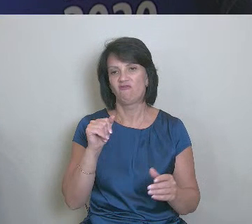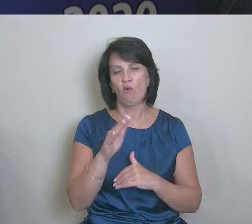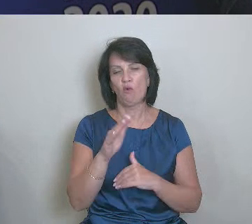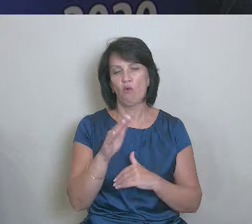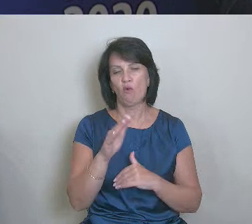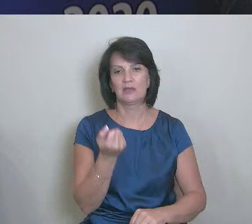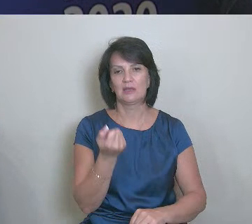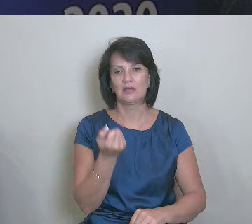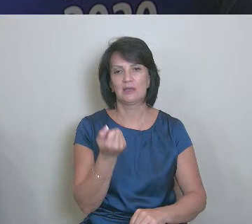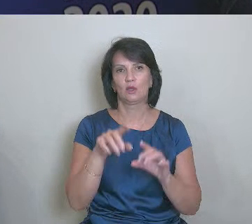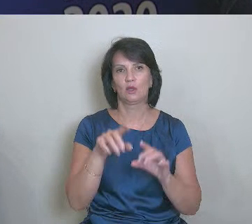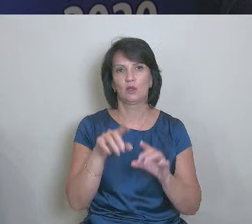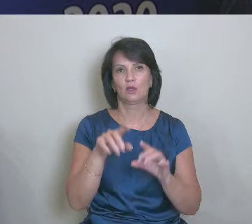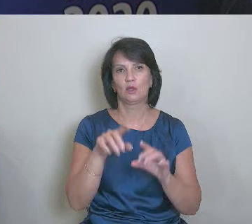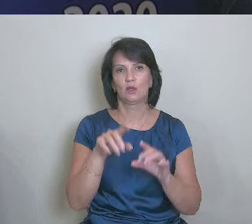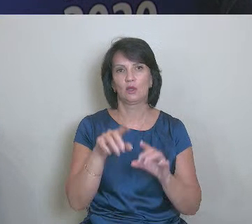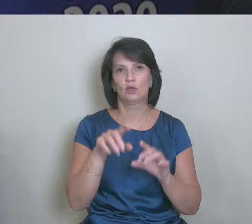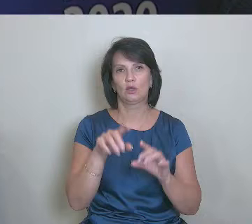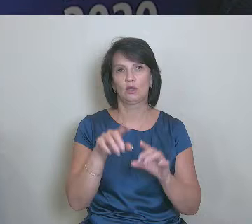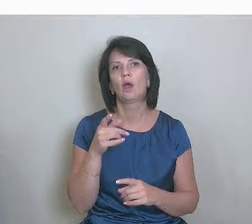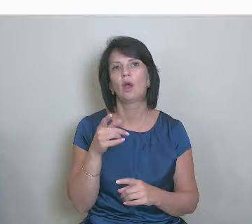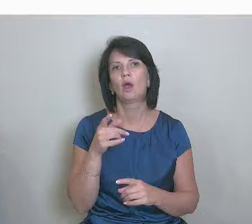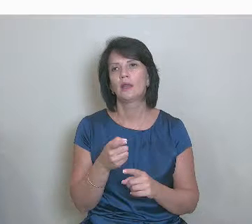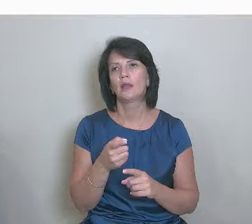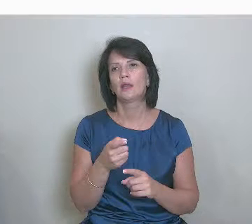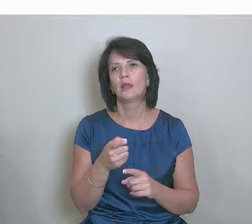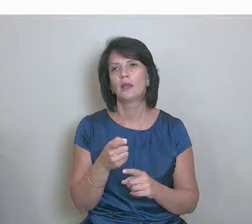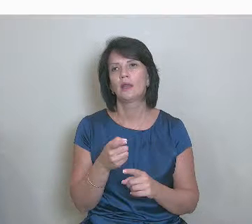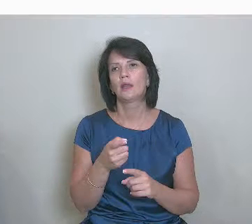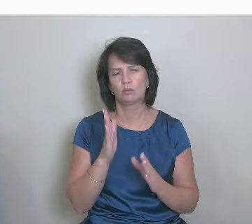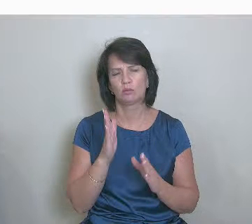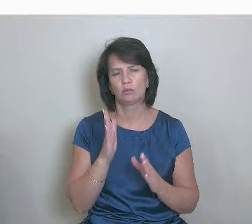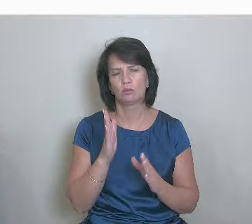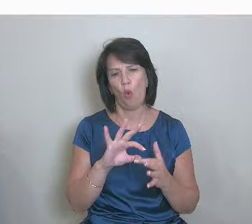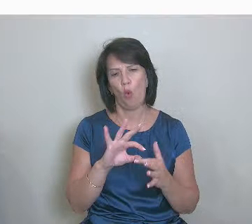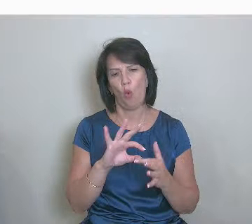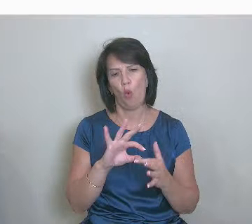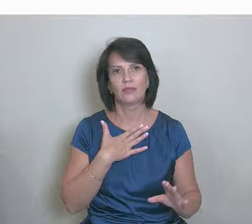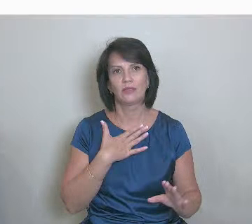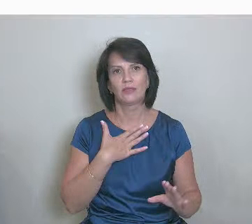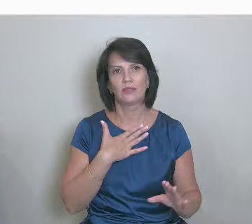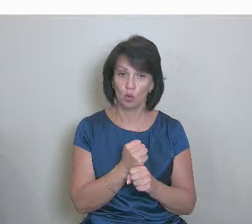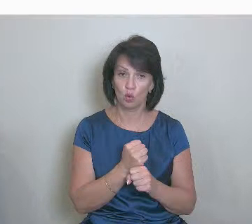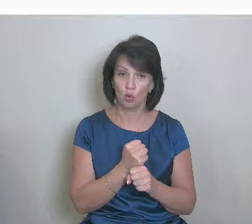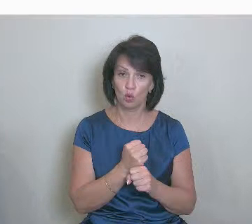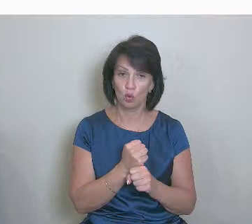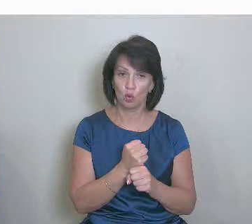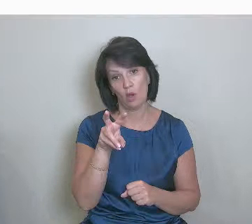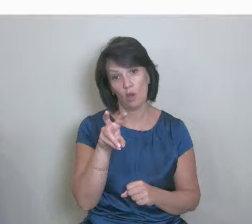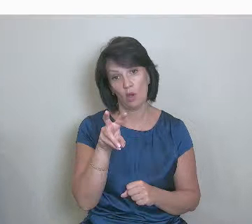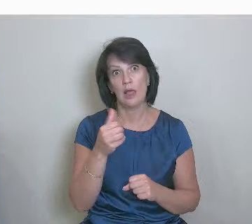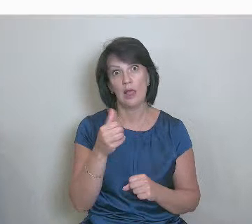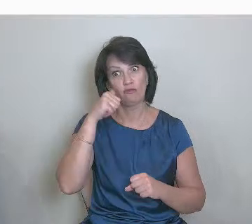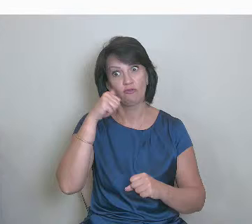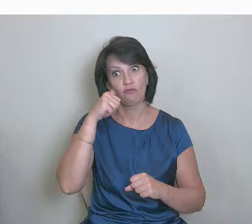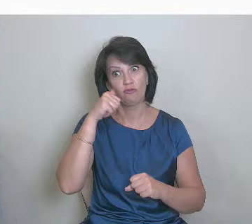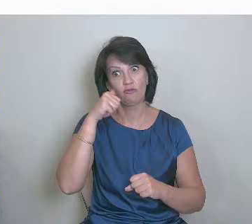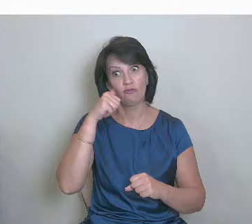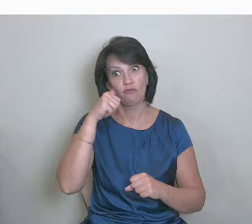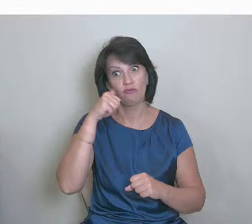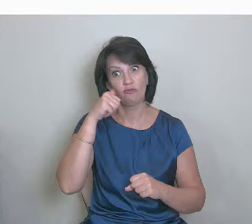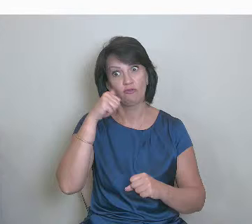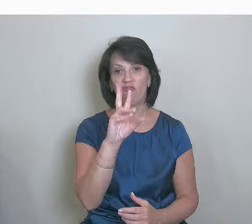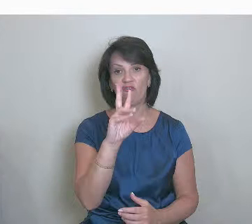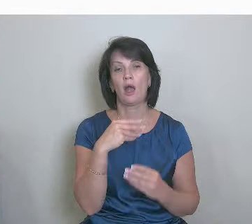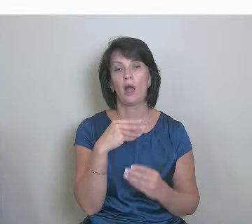the Parliament from supporting this draft law, and this will complicate our work a lot. But nevertheless, as of today, yesterday,